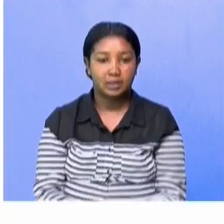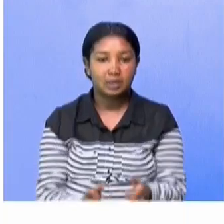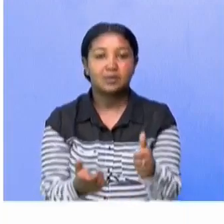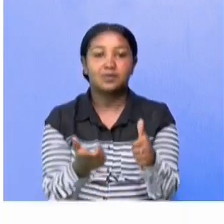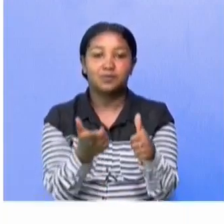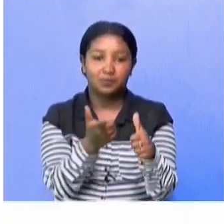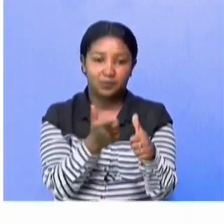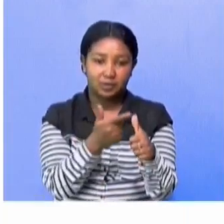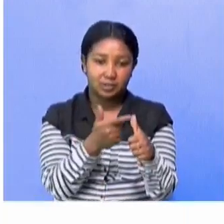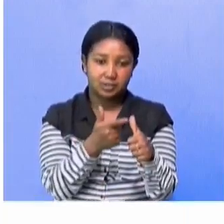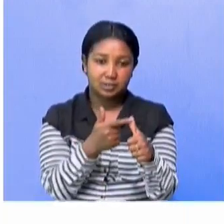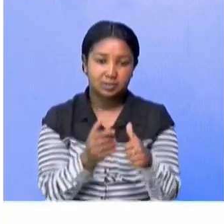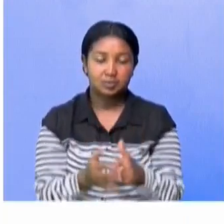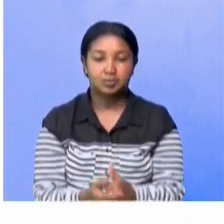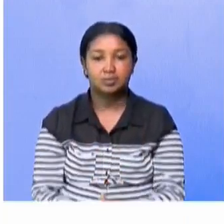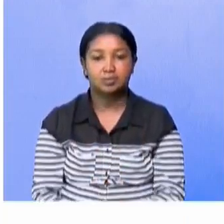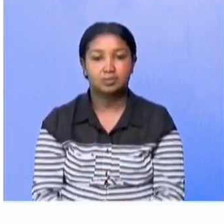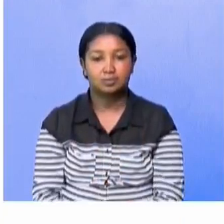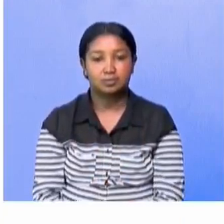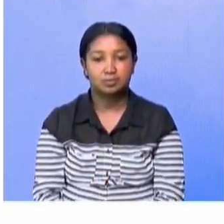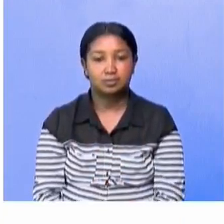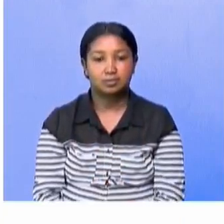First,